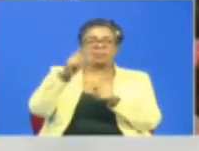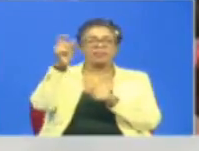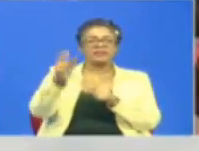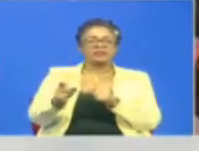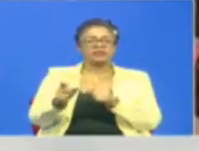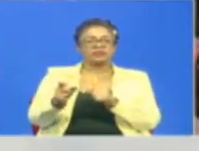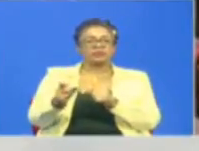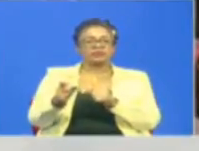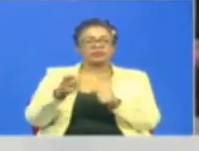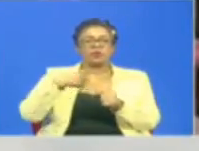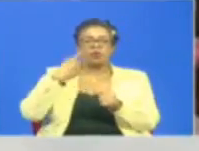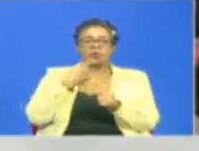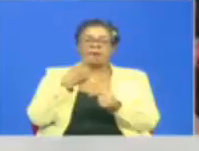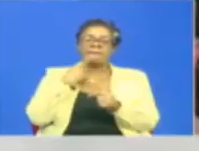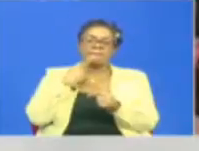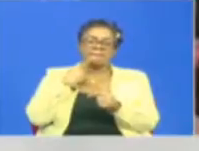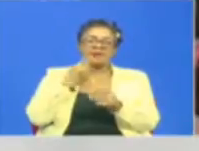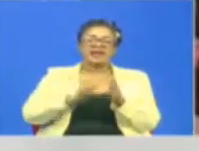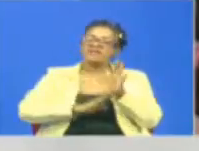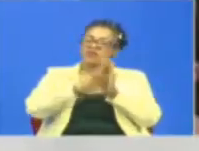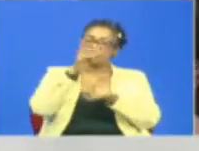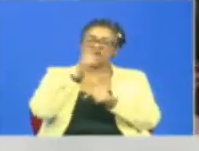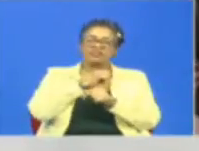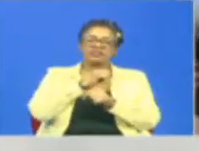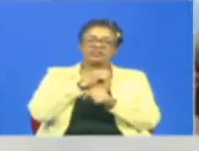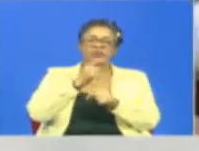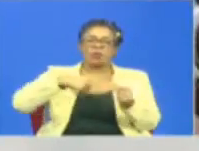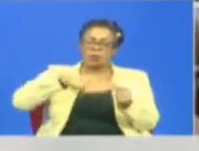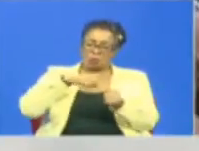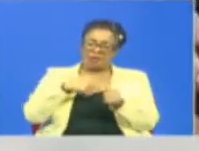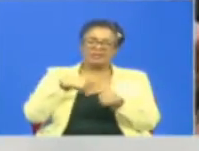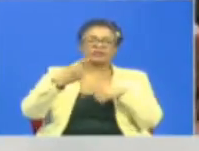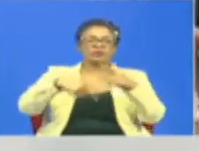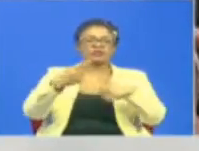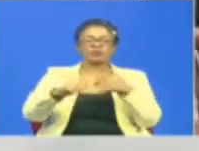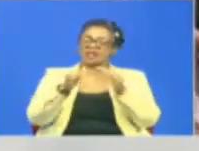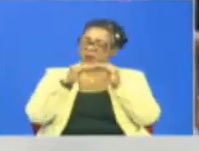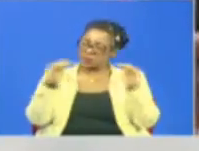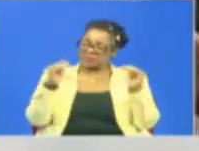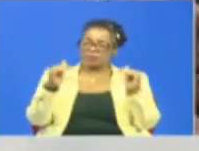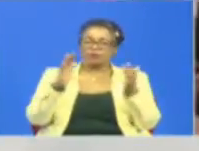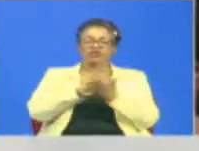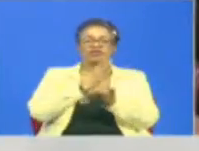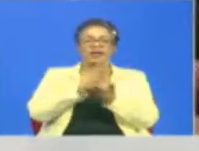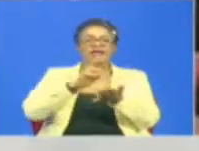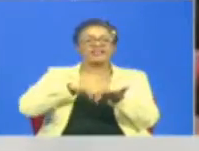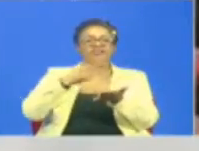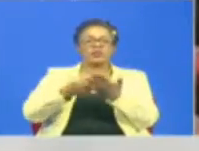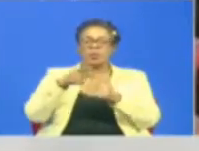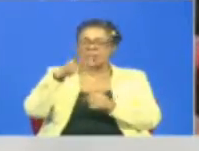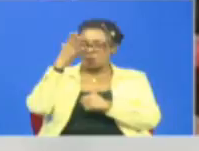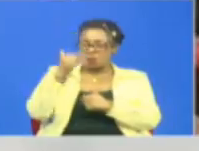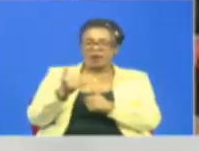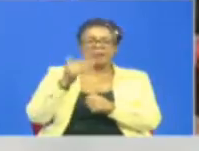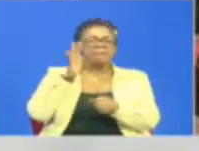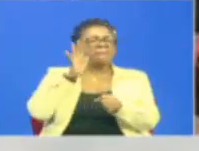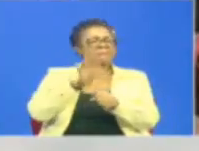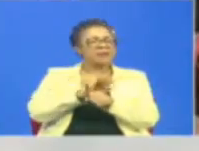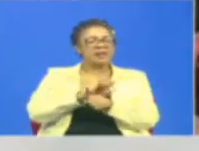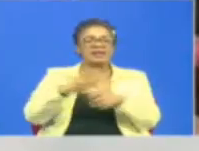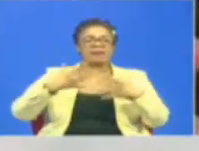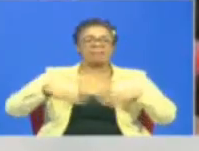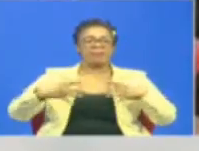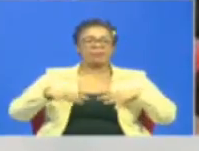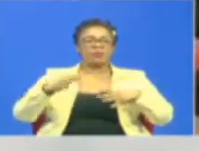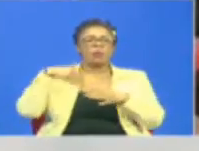wenye wamesema wameendelea, sisi tutaendelea tu na equitable sharing revenue. Na ndio maana watu wengi wamekuwa wakimisquat